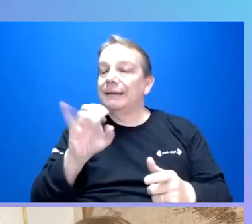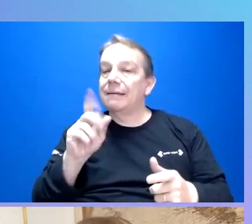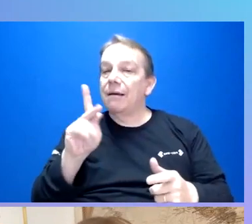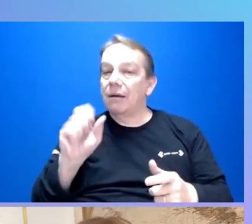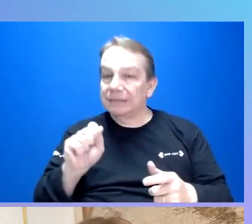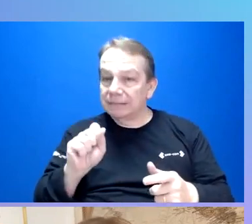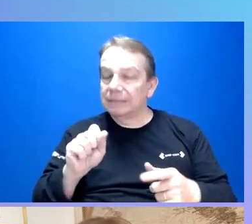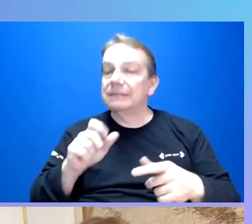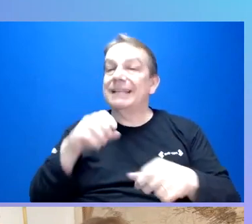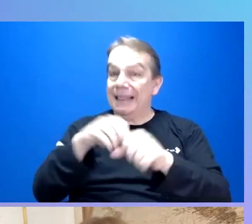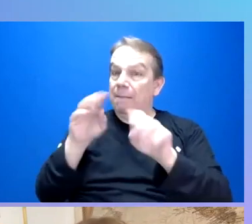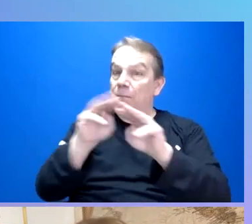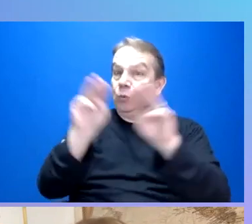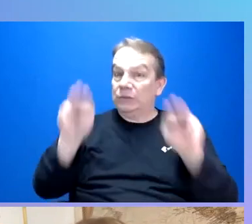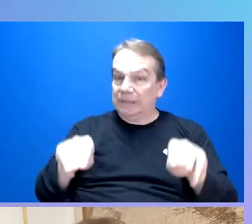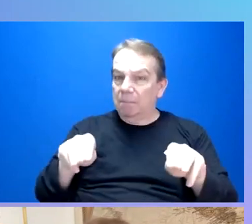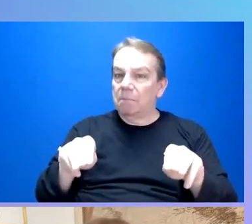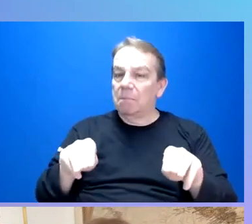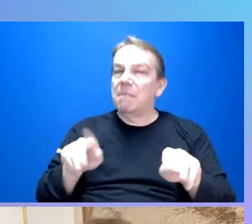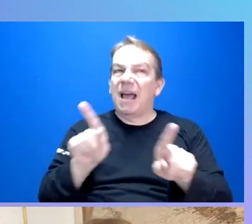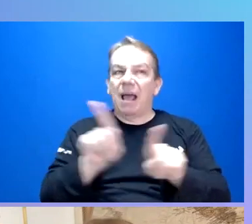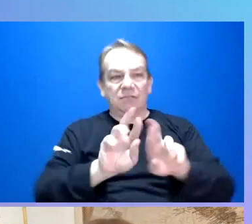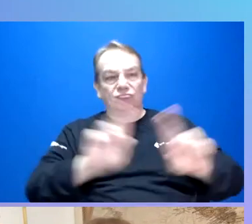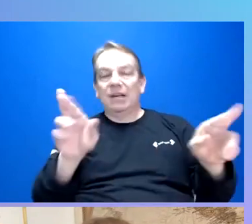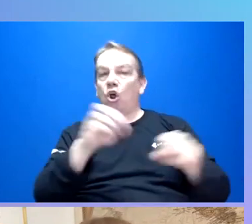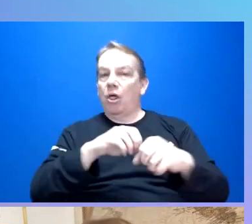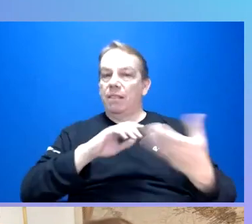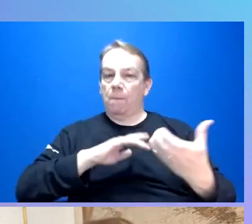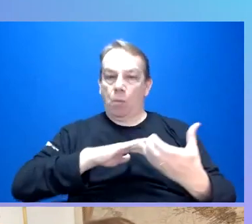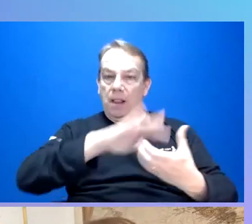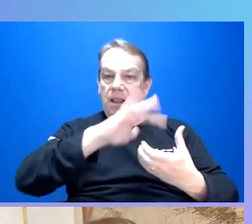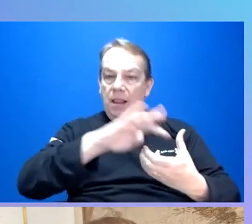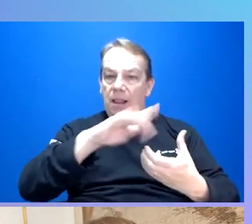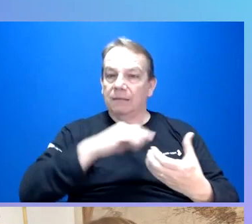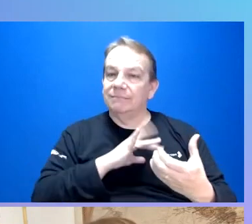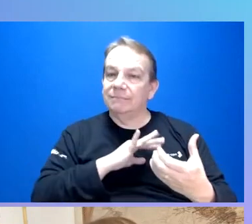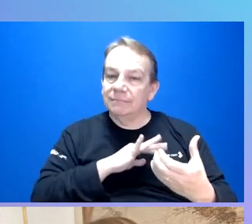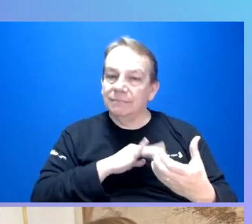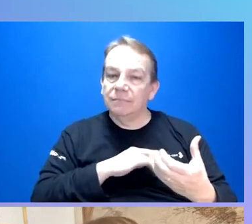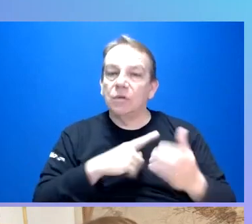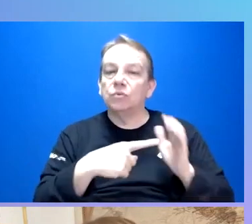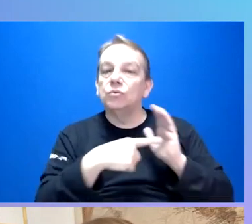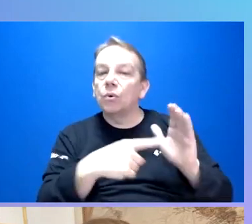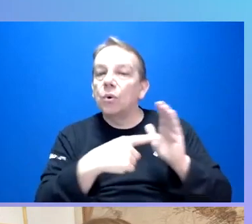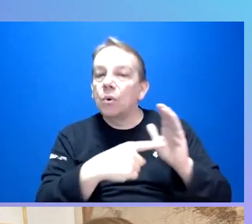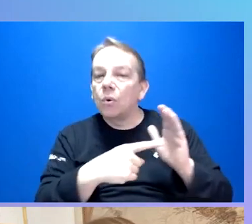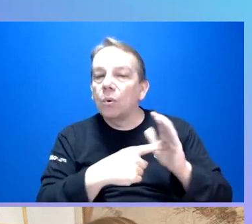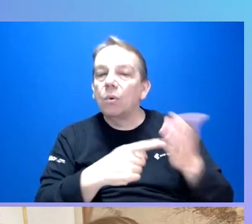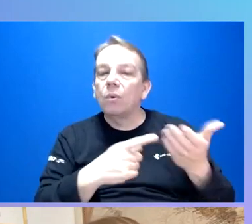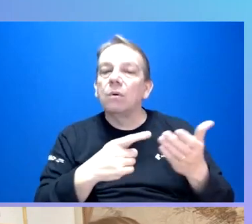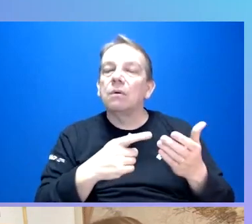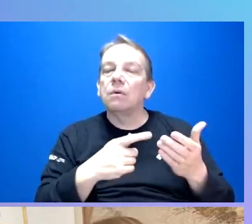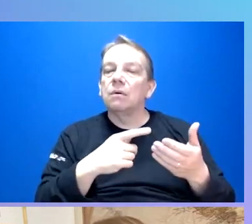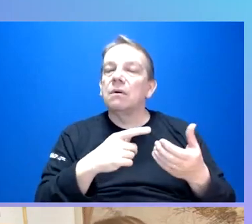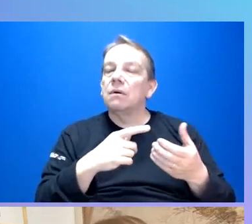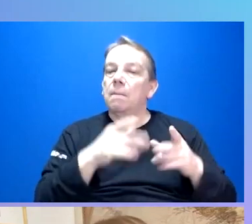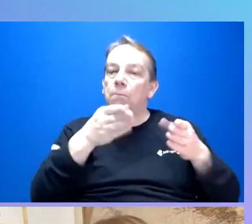as well. So this, the GIF on this slide shows a mobile device, which is scrolling down a mobile guide